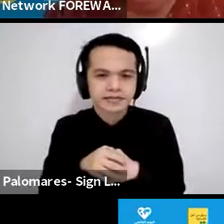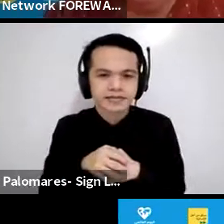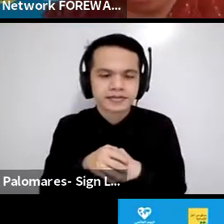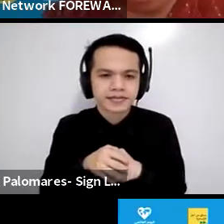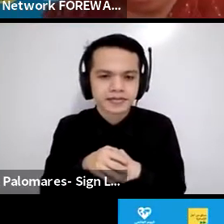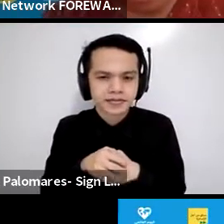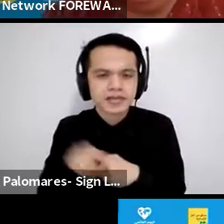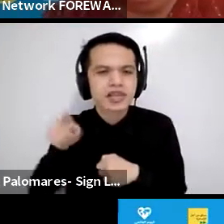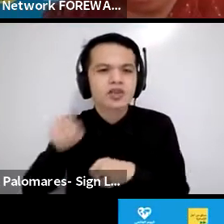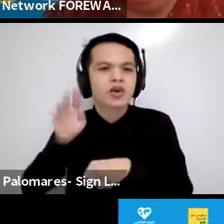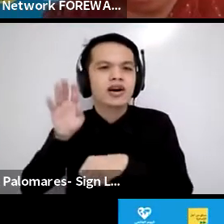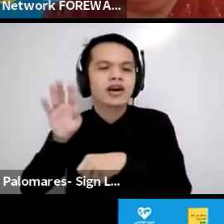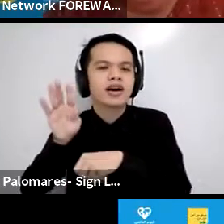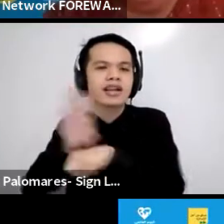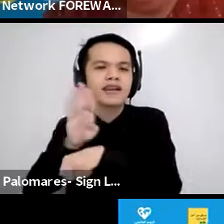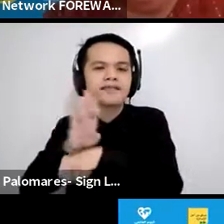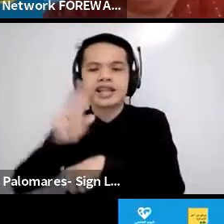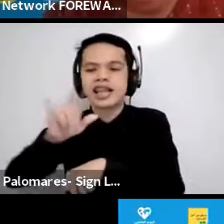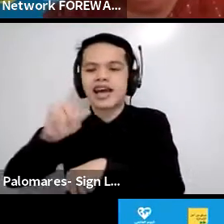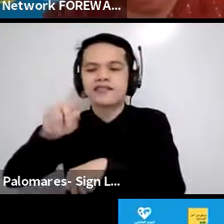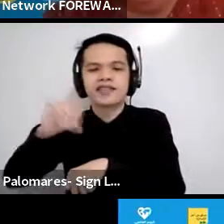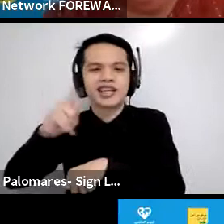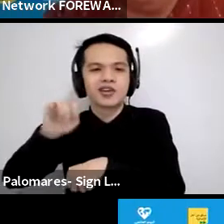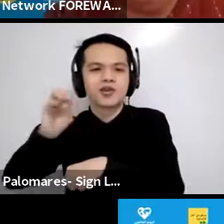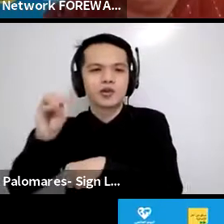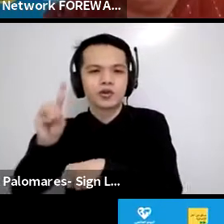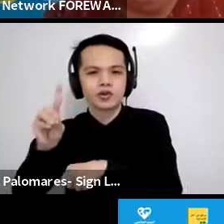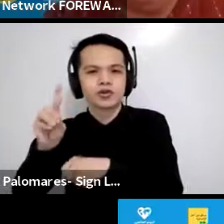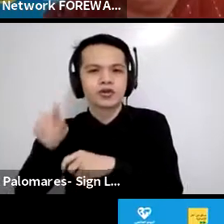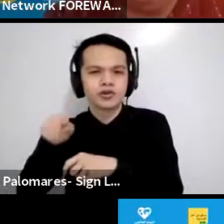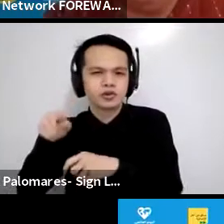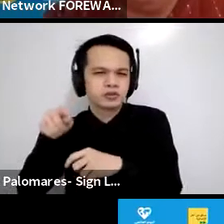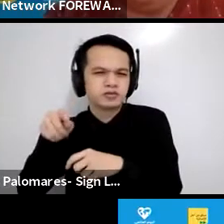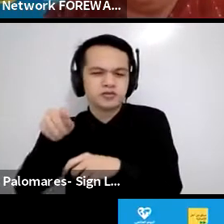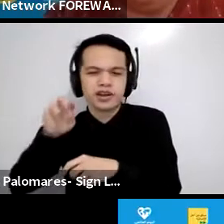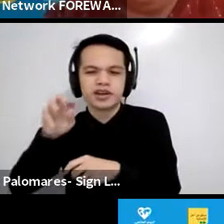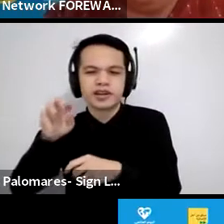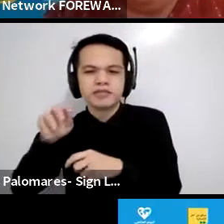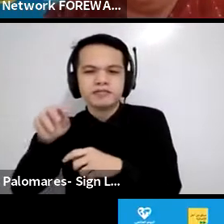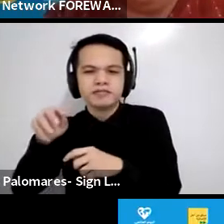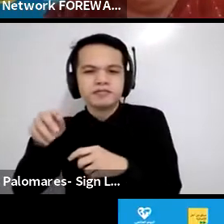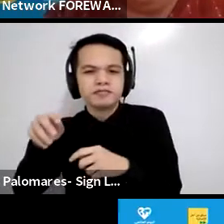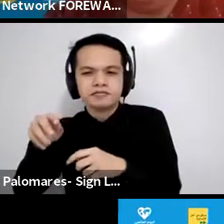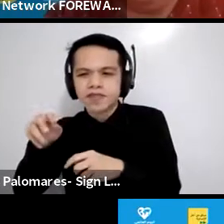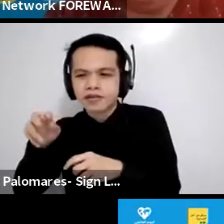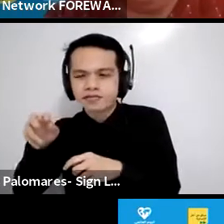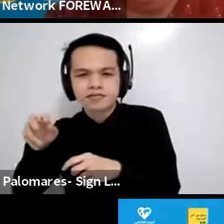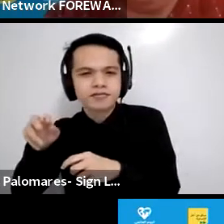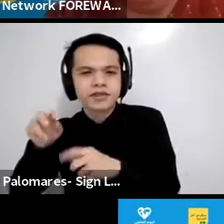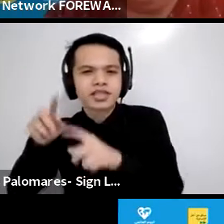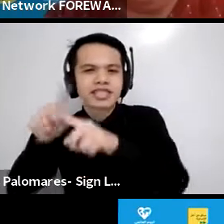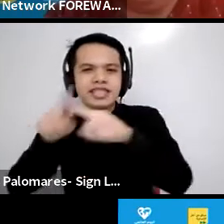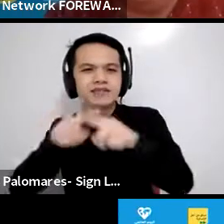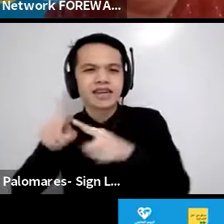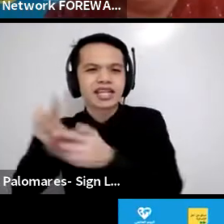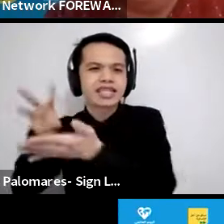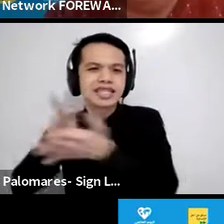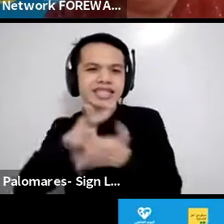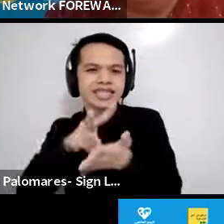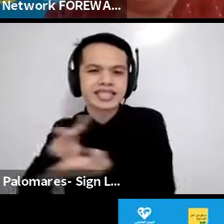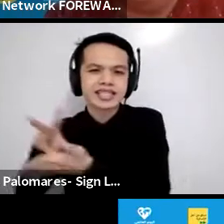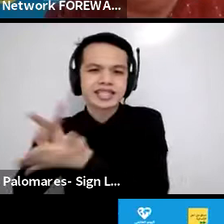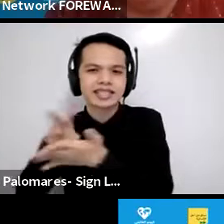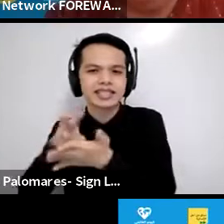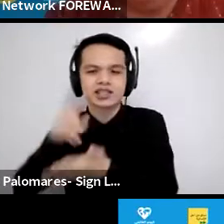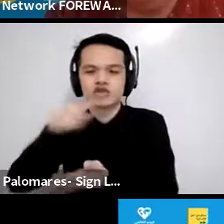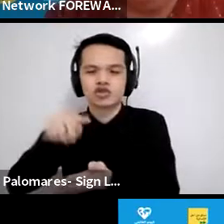it's a livelihood zones map, you know, which map, you know, major livelihood zones and sub livelihood